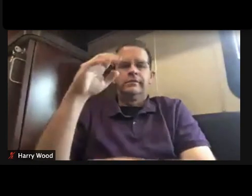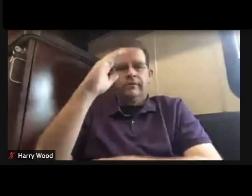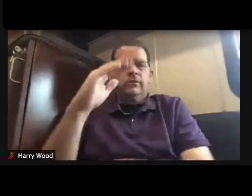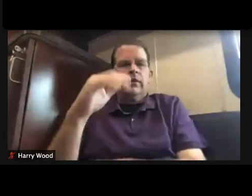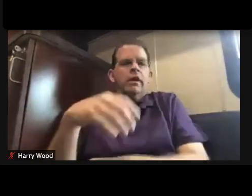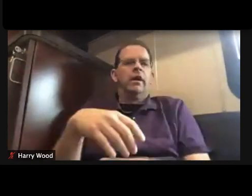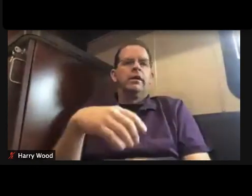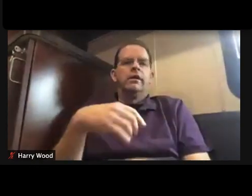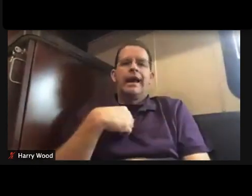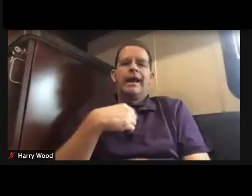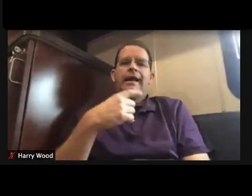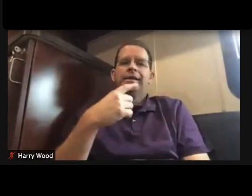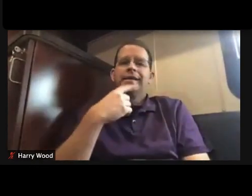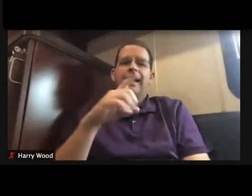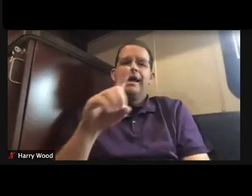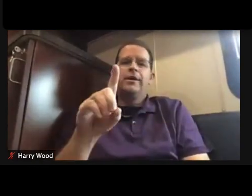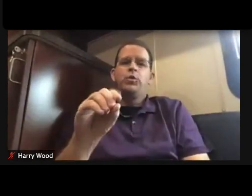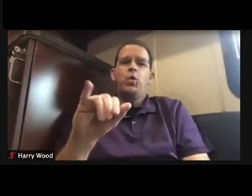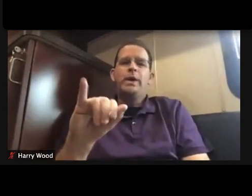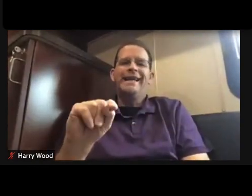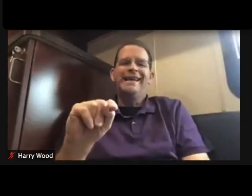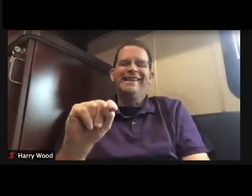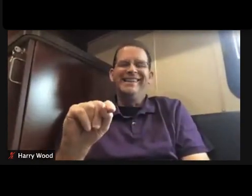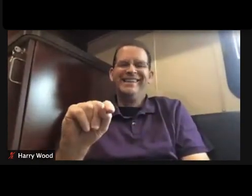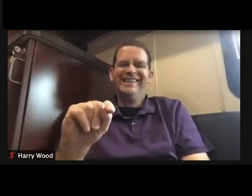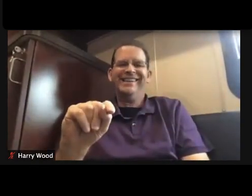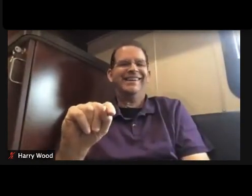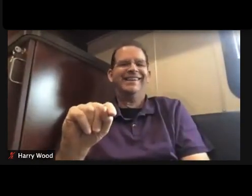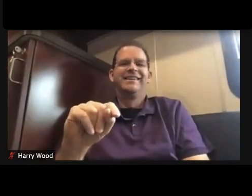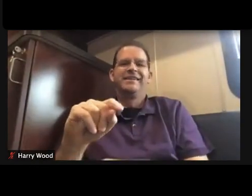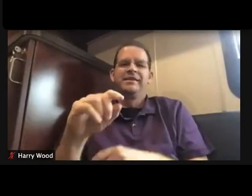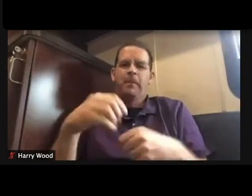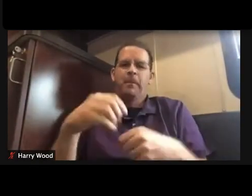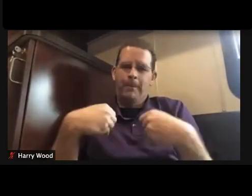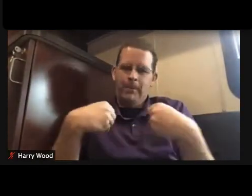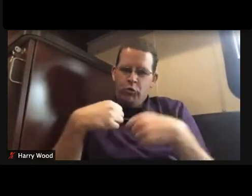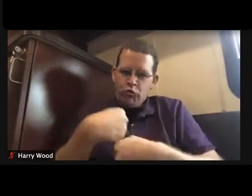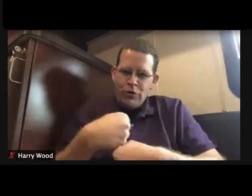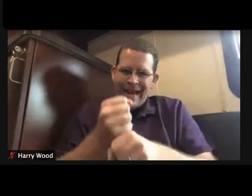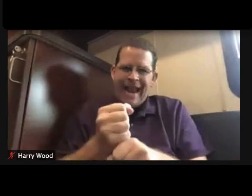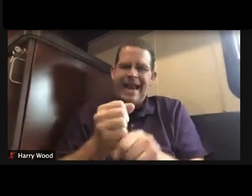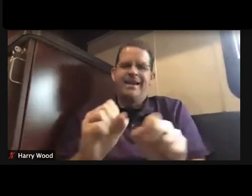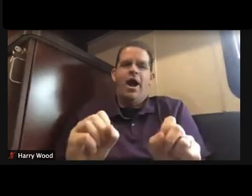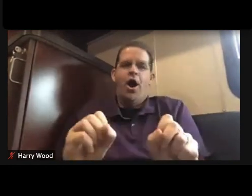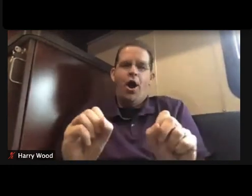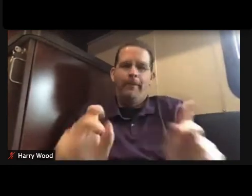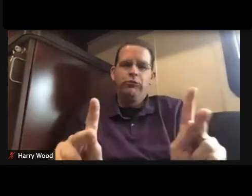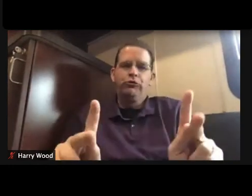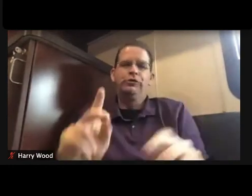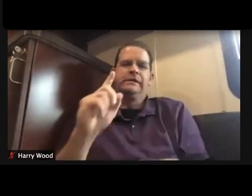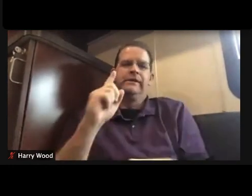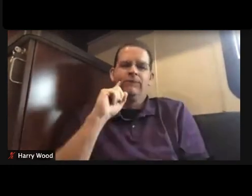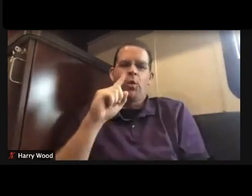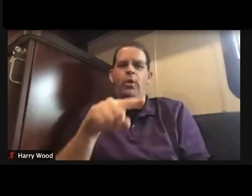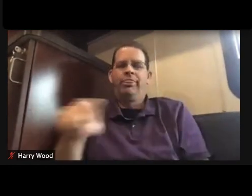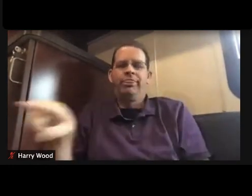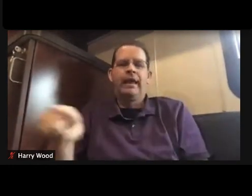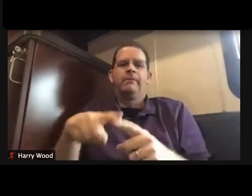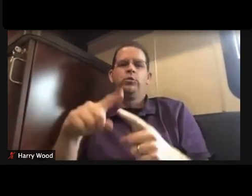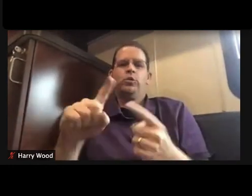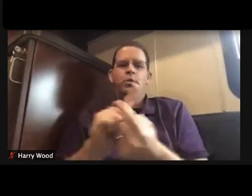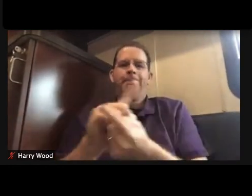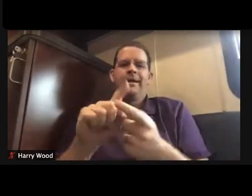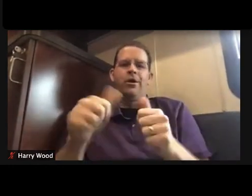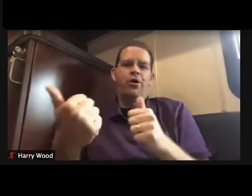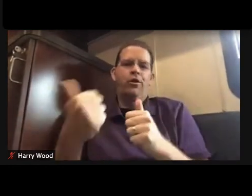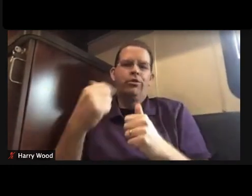Yeah. Um, I'd say do it. create opportunity